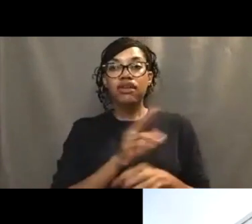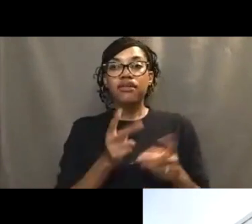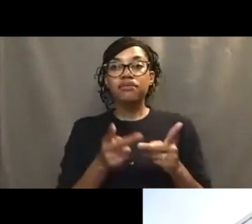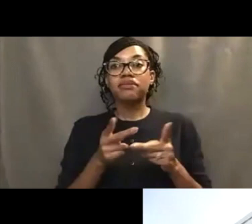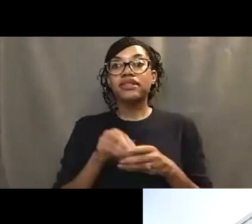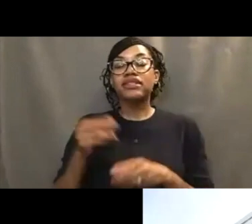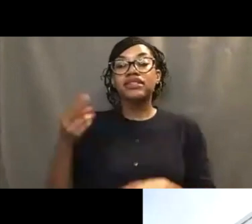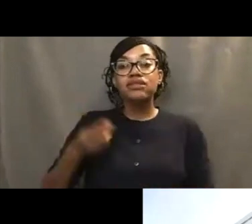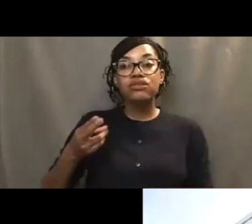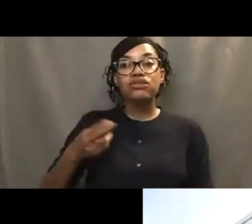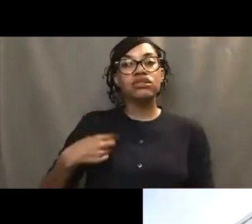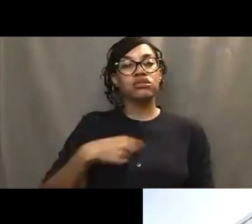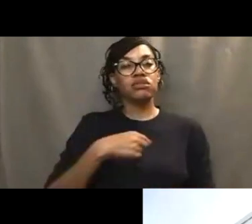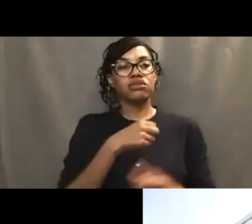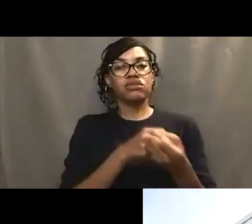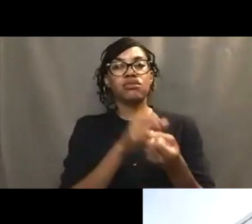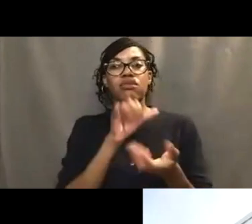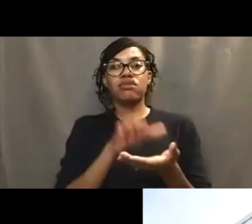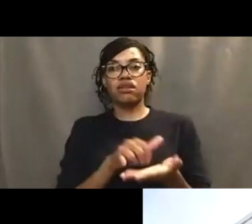going to stand by that.